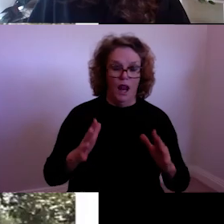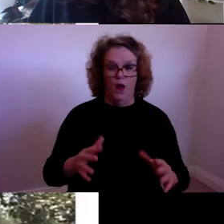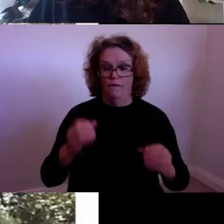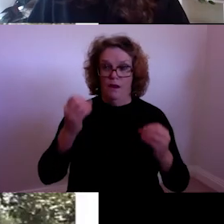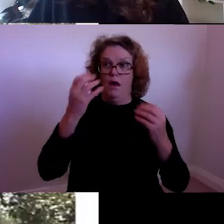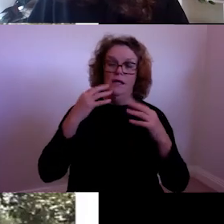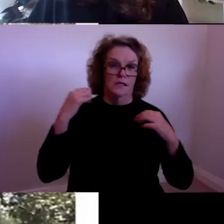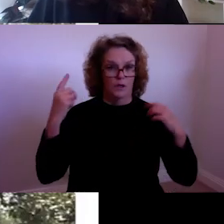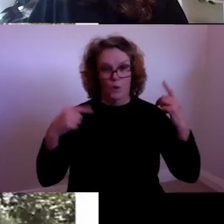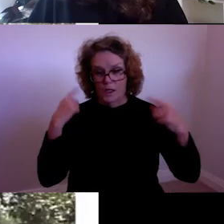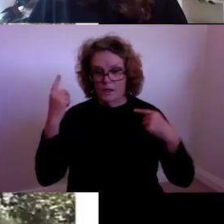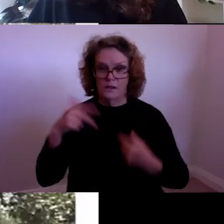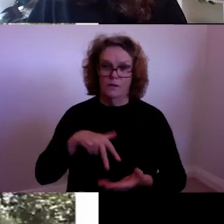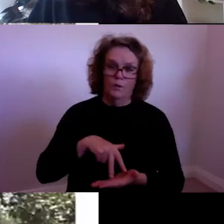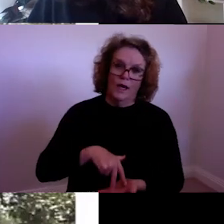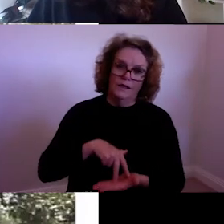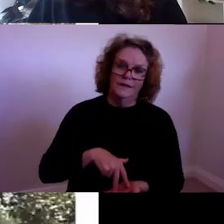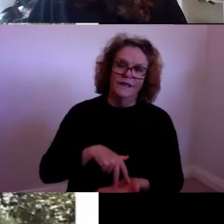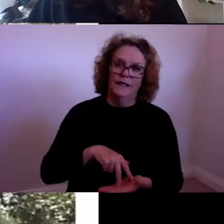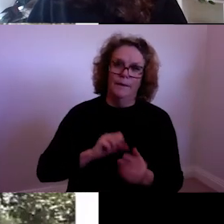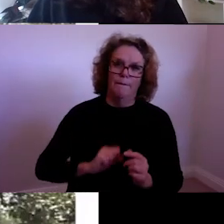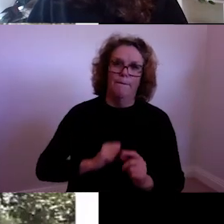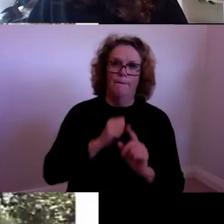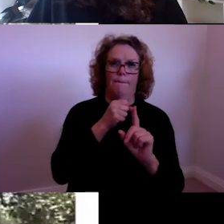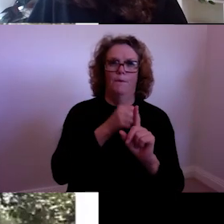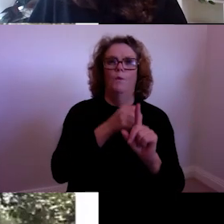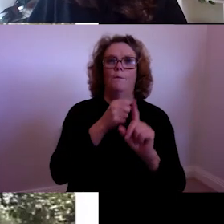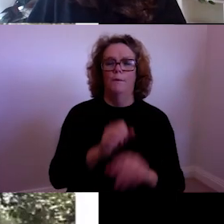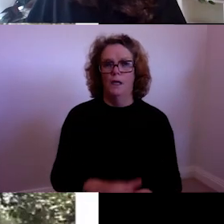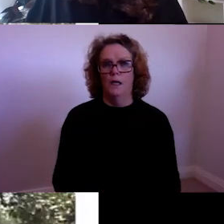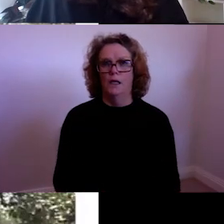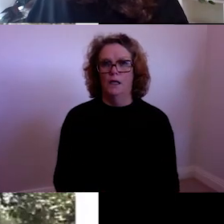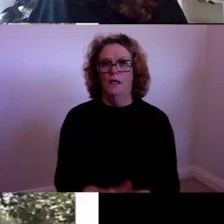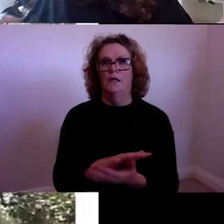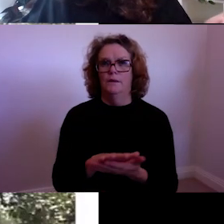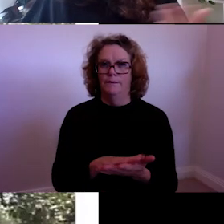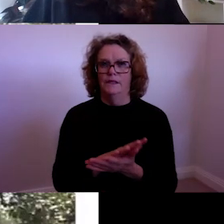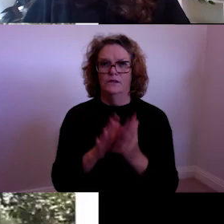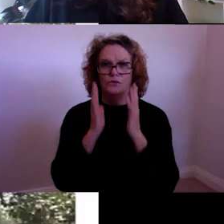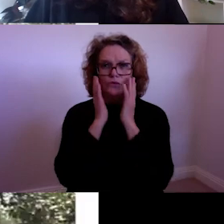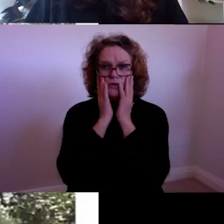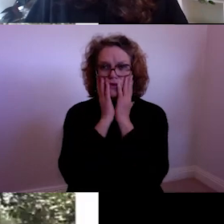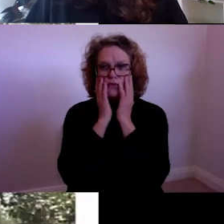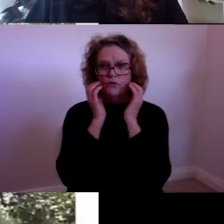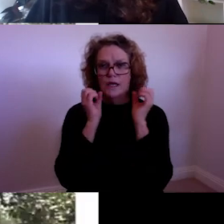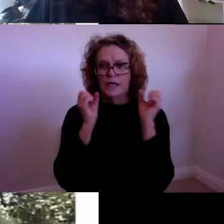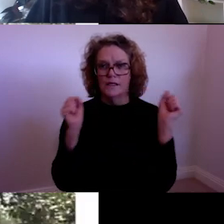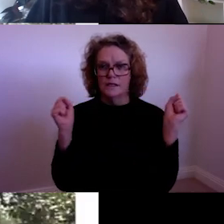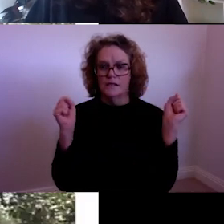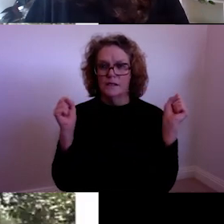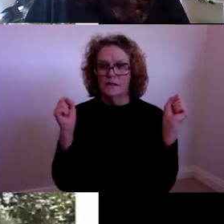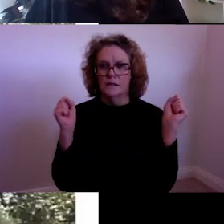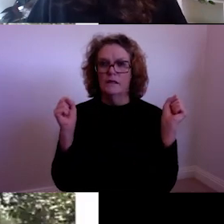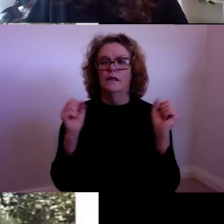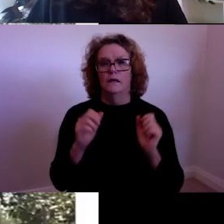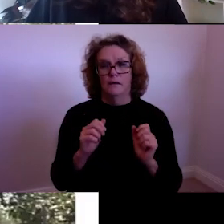and waiting. So that also then just increases distress. and increased anxiety and worry on